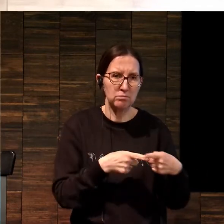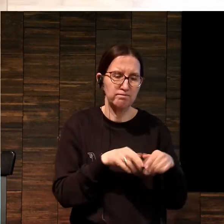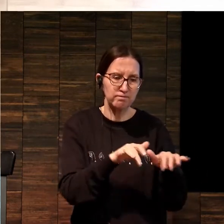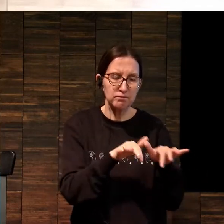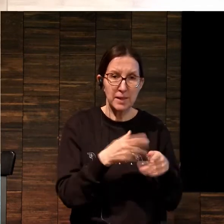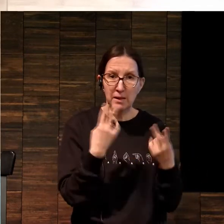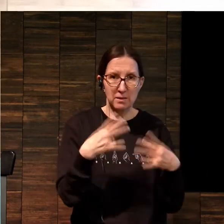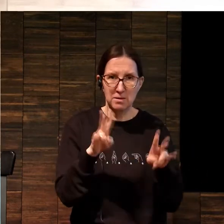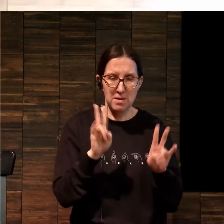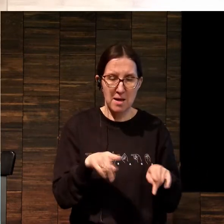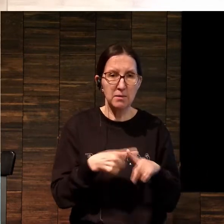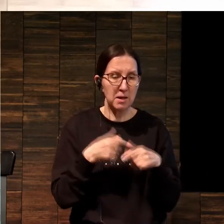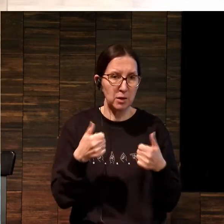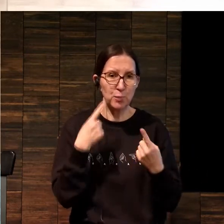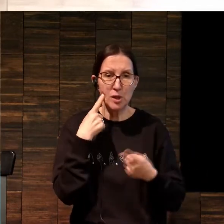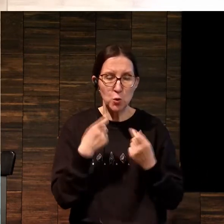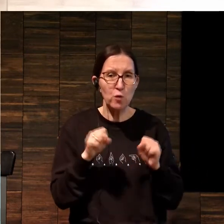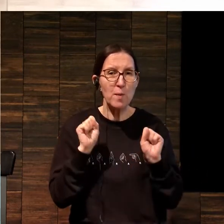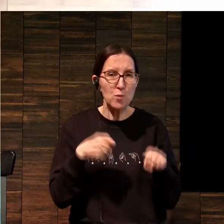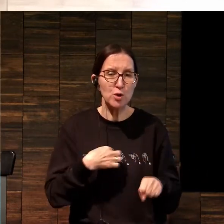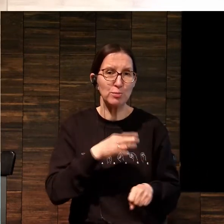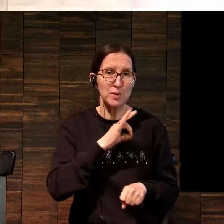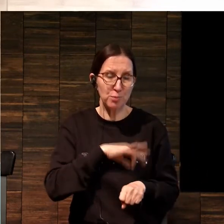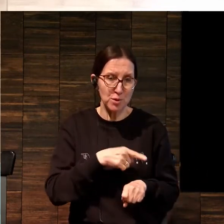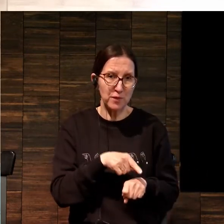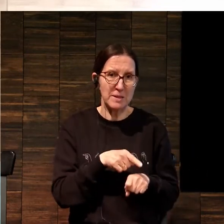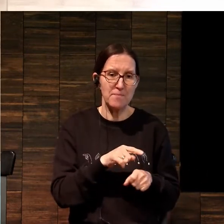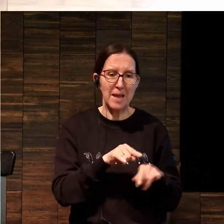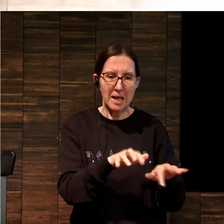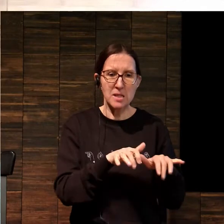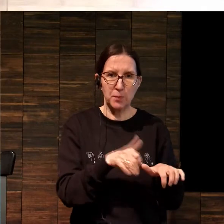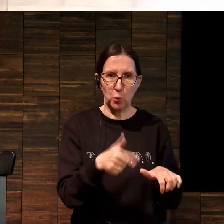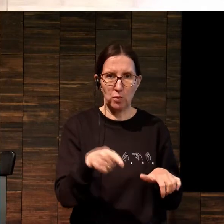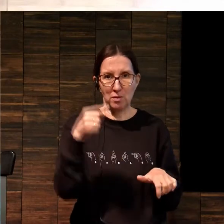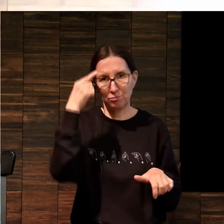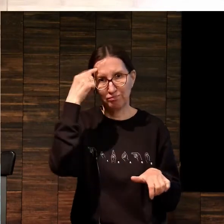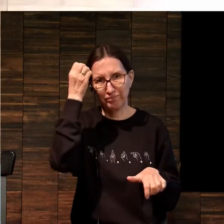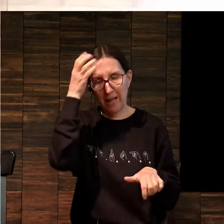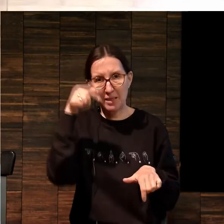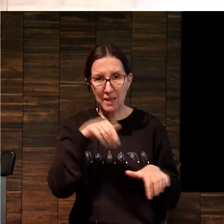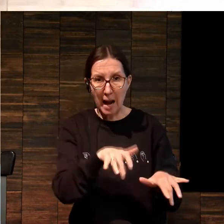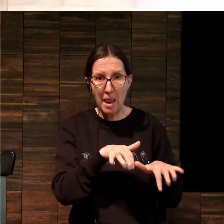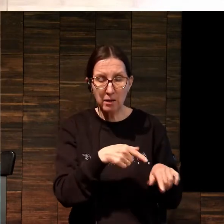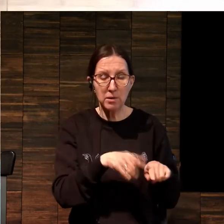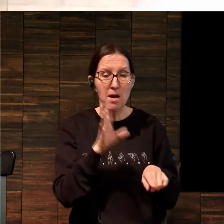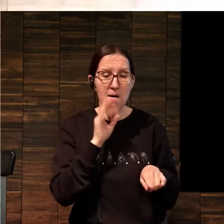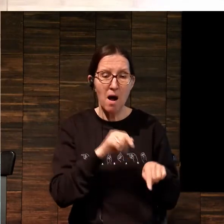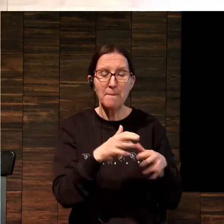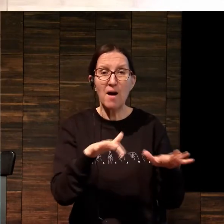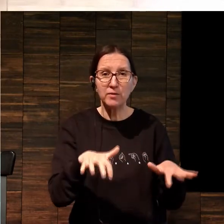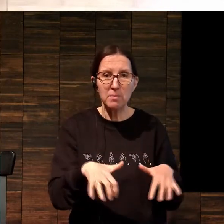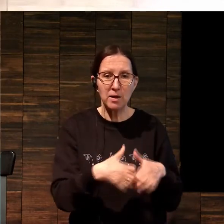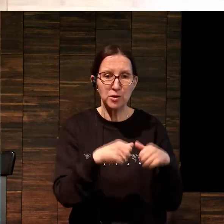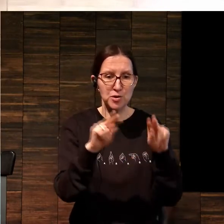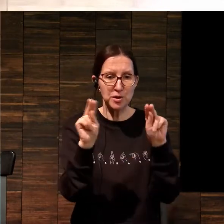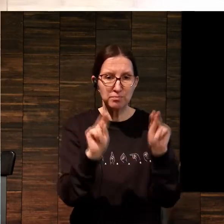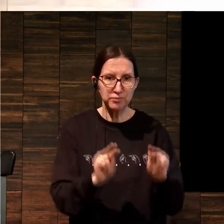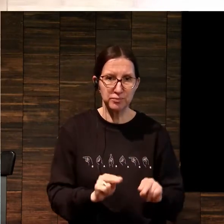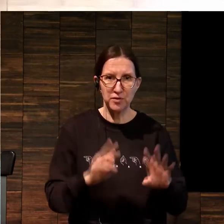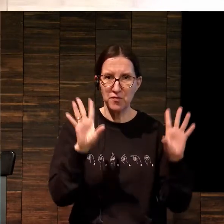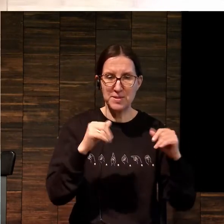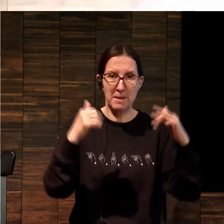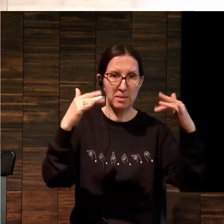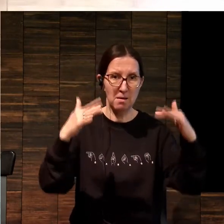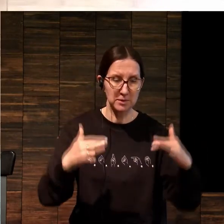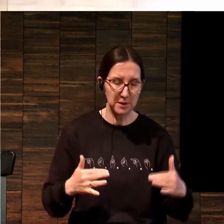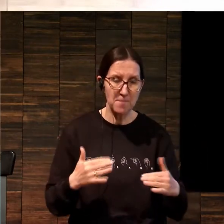automatically running hundreds of tests, correcting thousands of violations on page. So they're scanning the